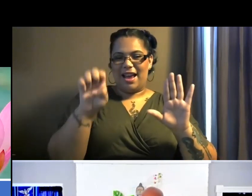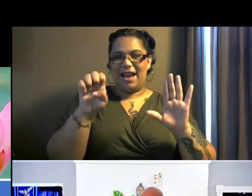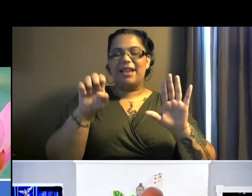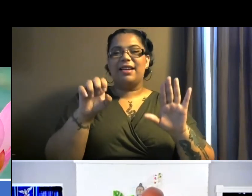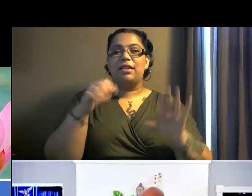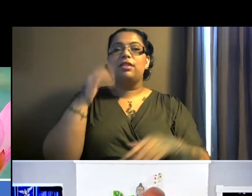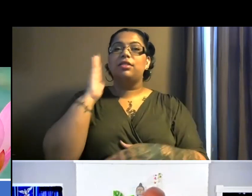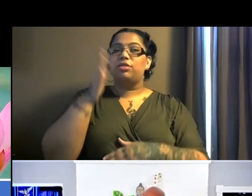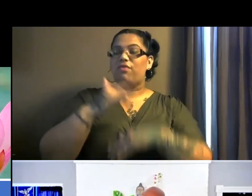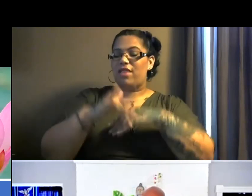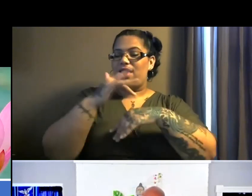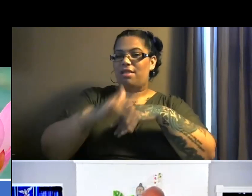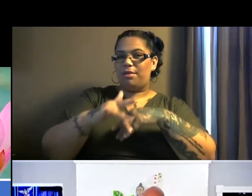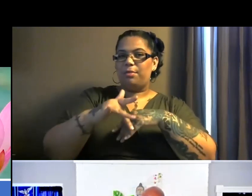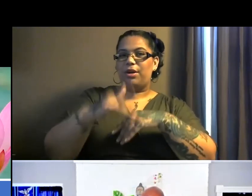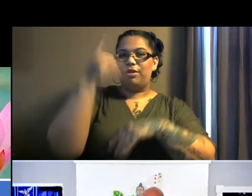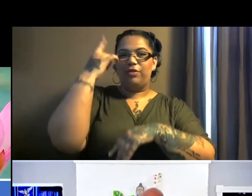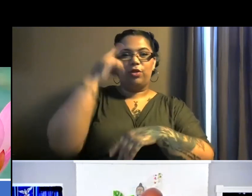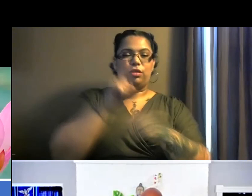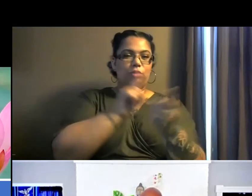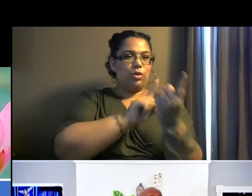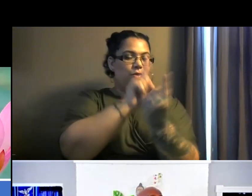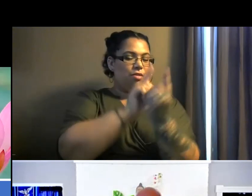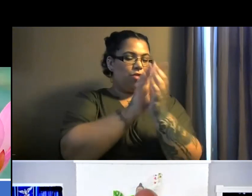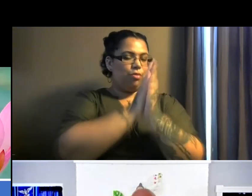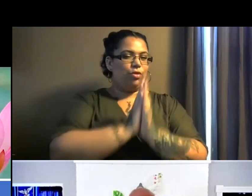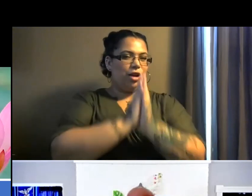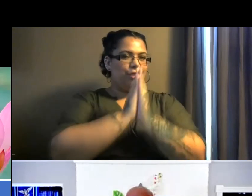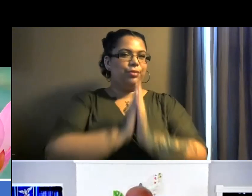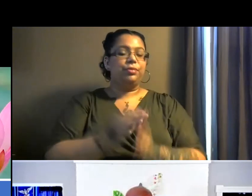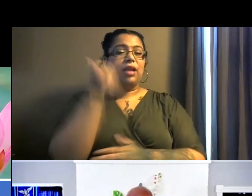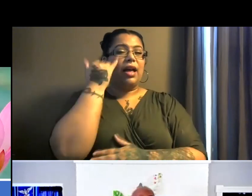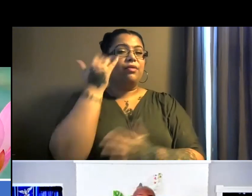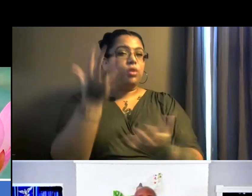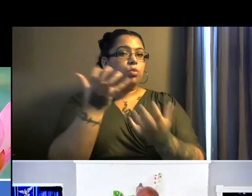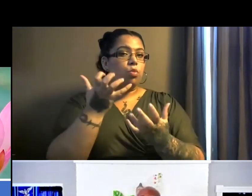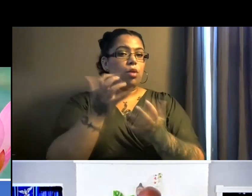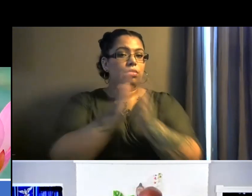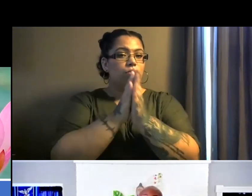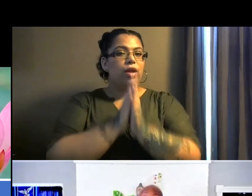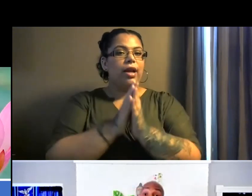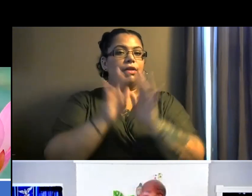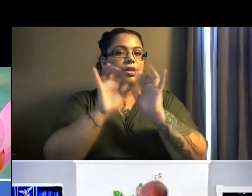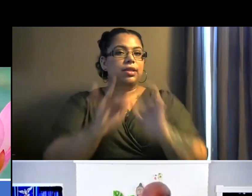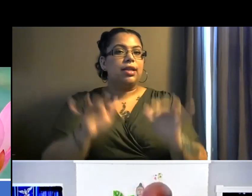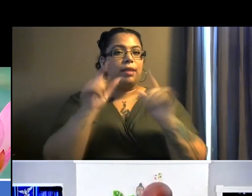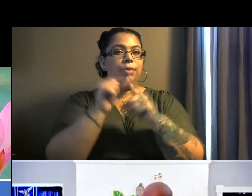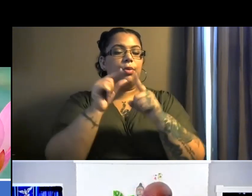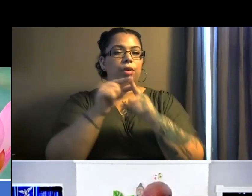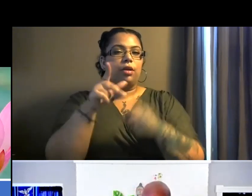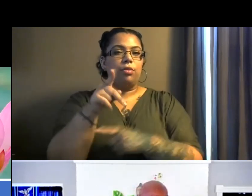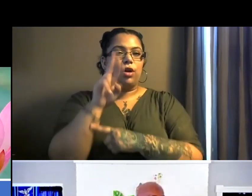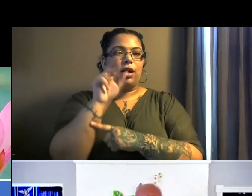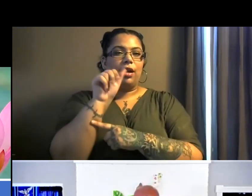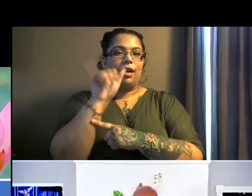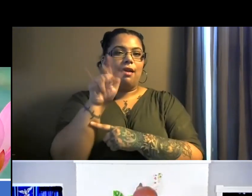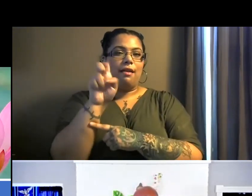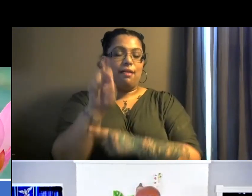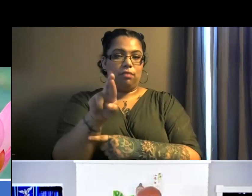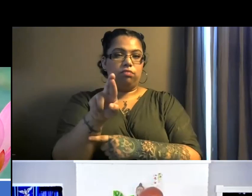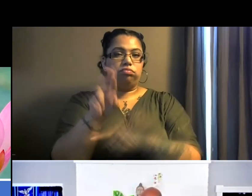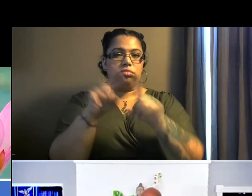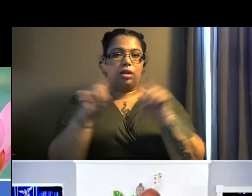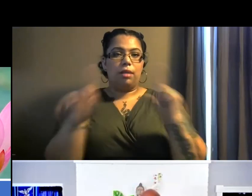is available for one-on-one prayer. If you want prayer, type the word prayer in the chat